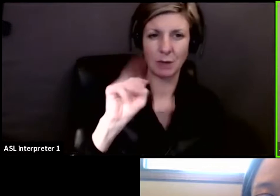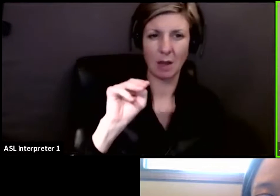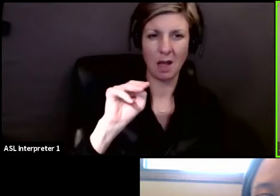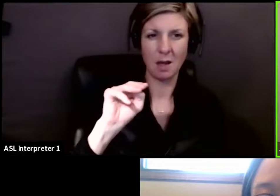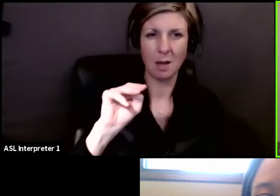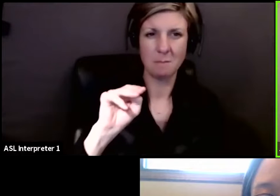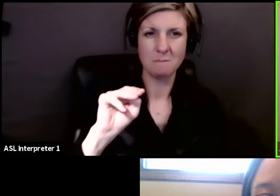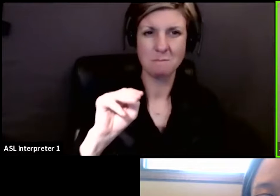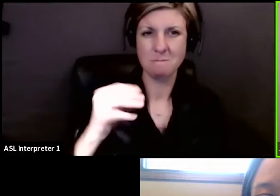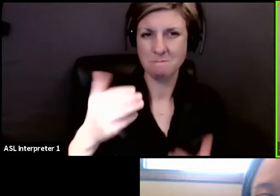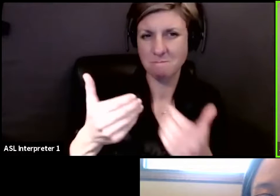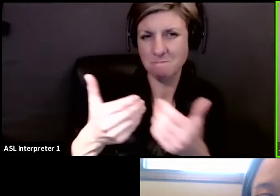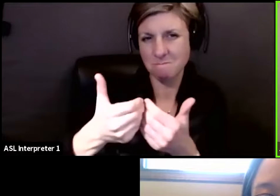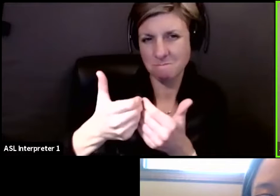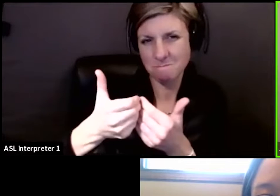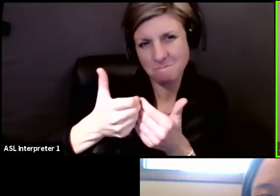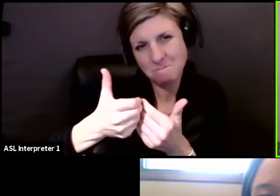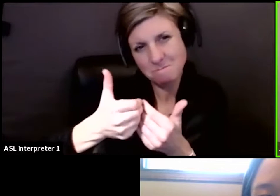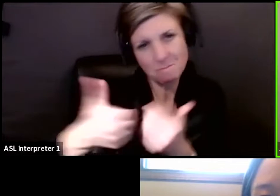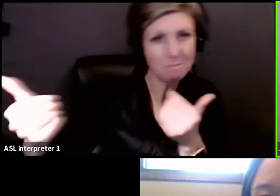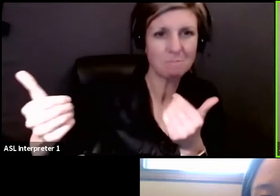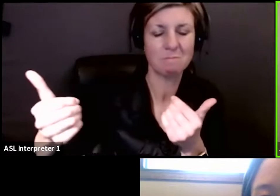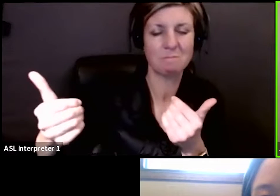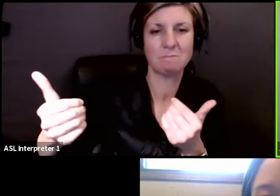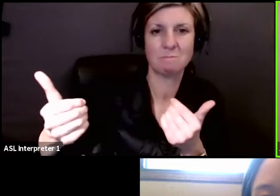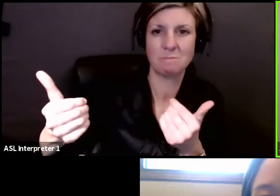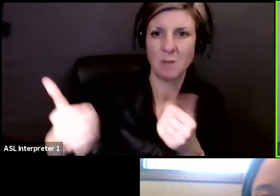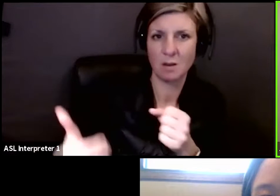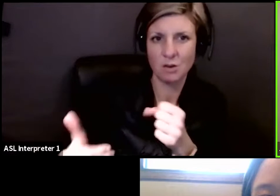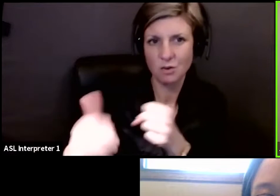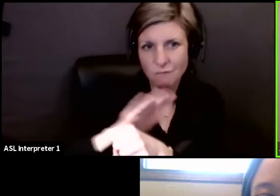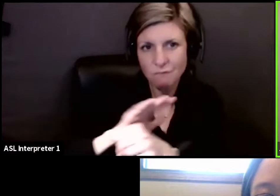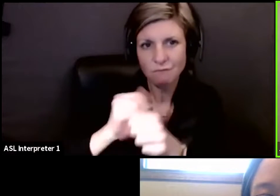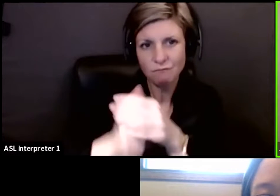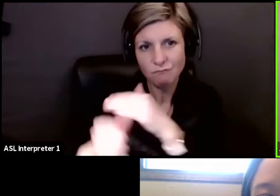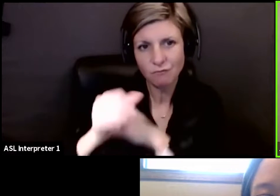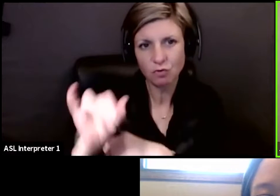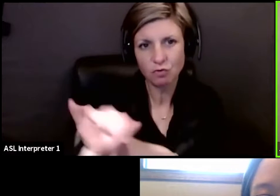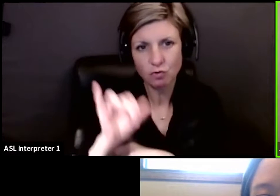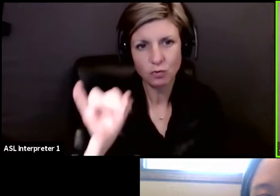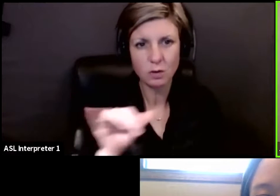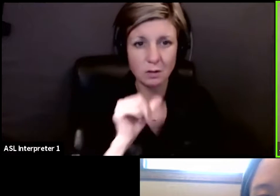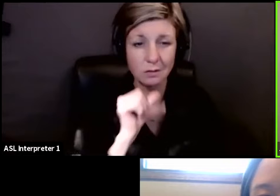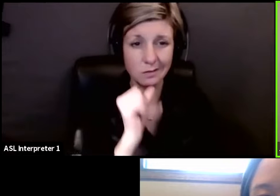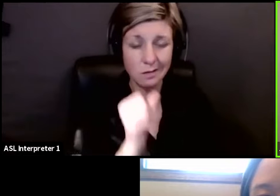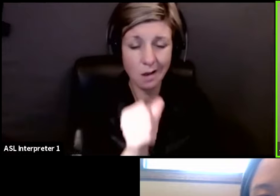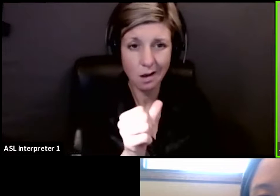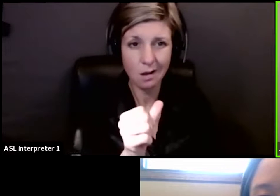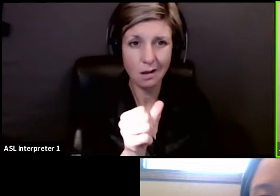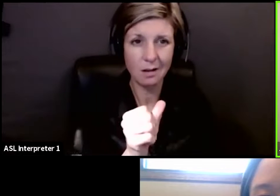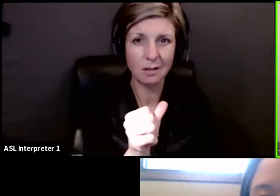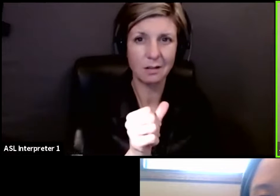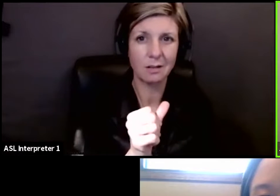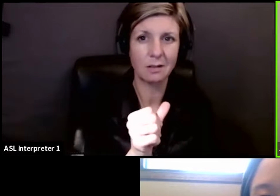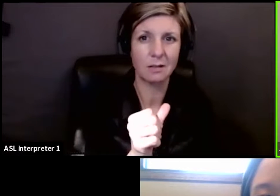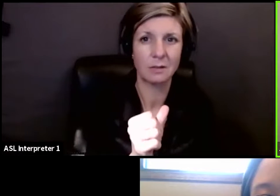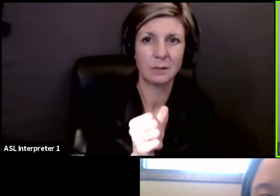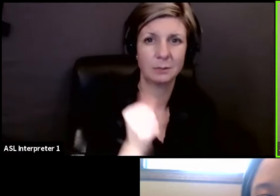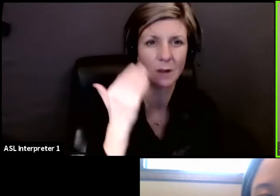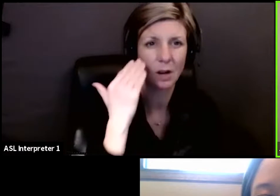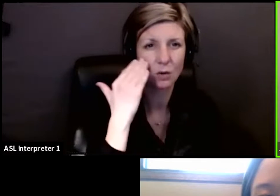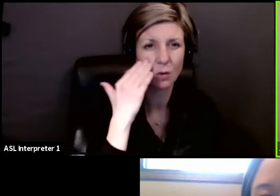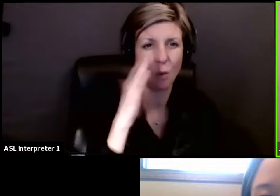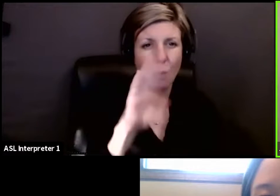and financially inaccessible, and all of the colonial um, underpinnings of